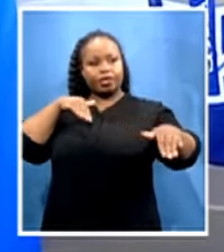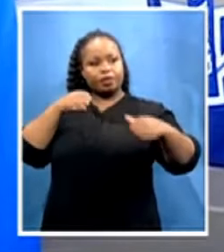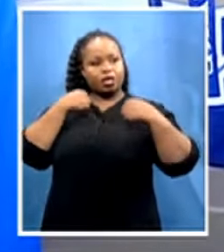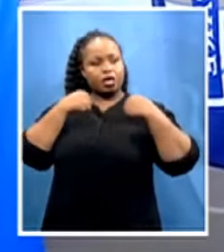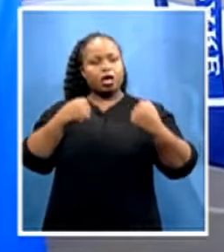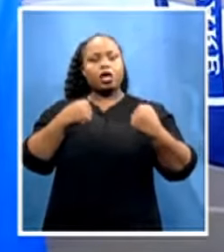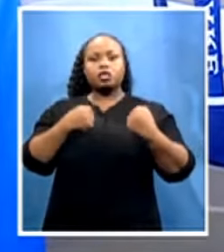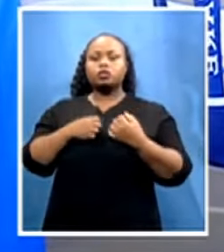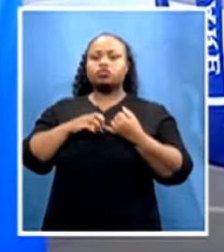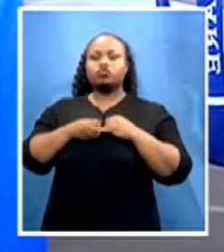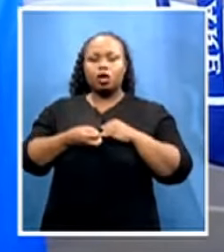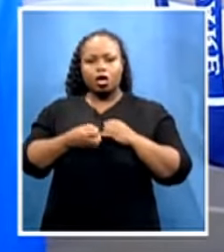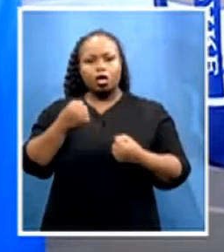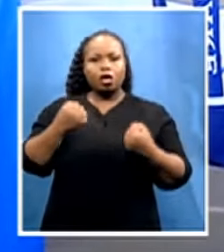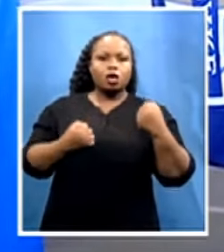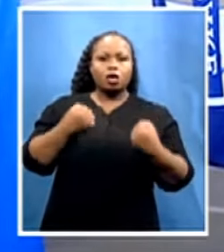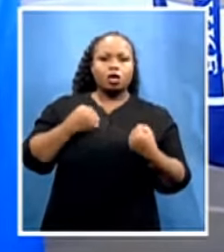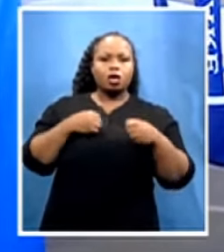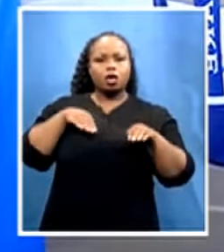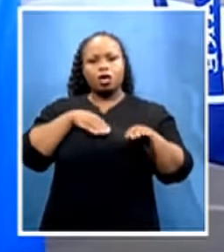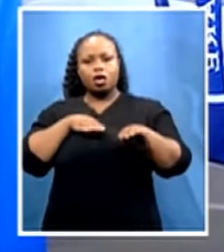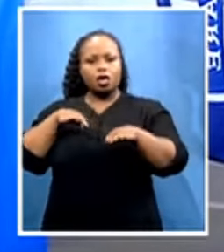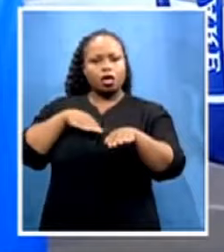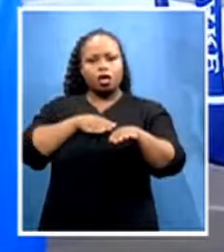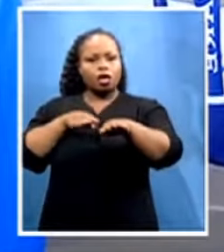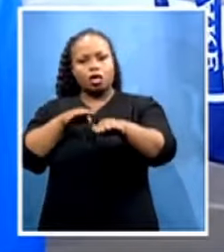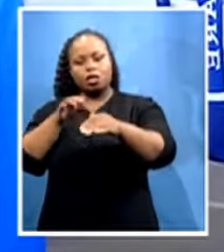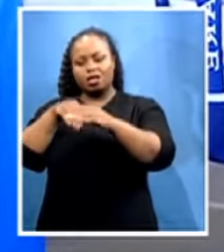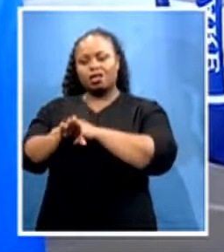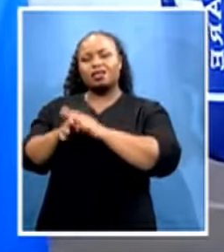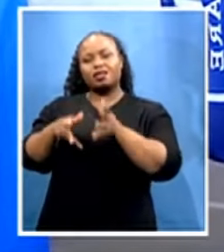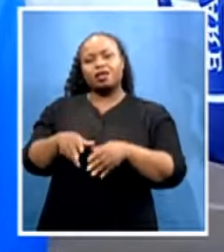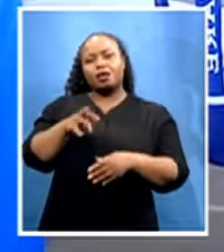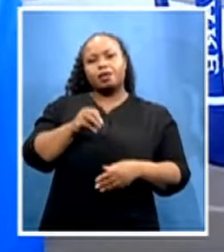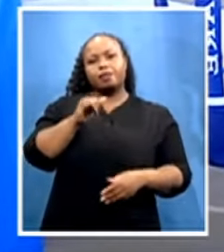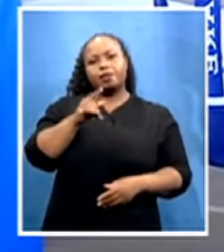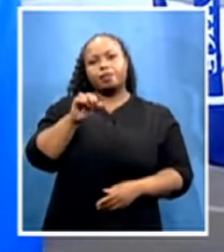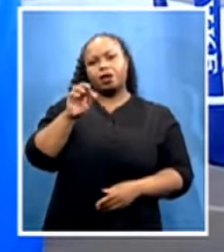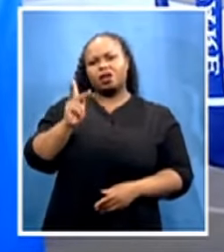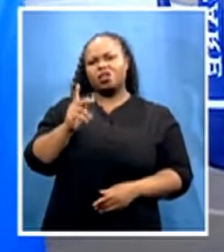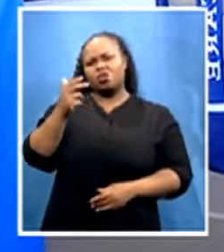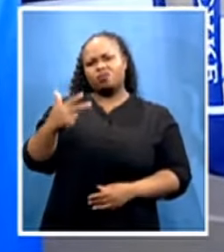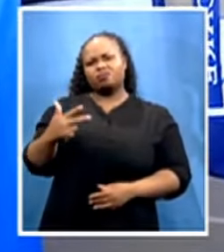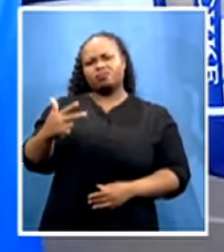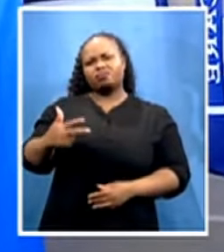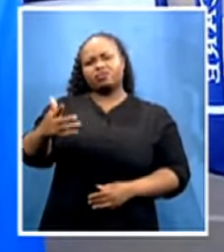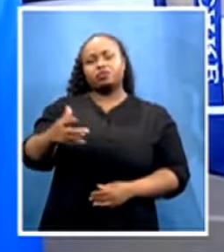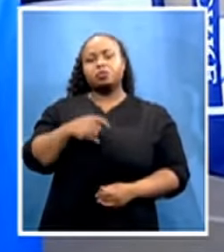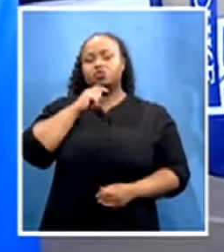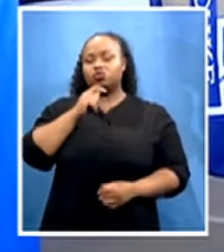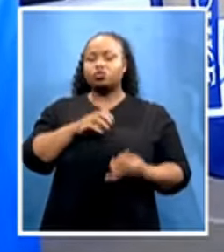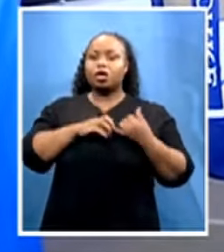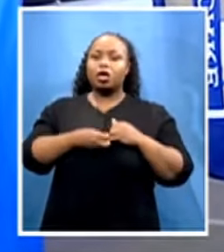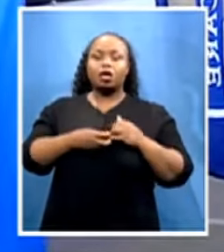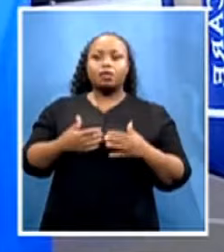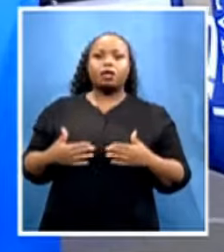their way to the Mel Park Hospital, and I suppose obviously health workers who were trying to